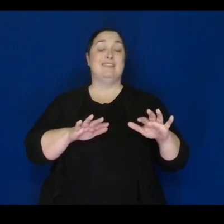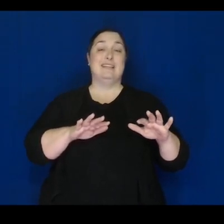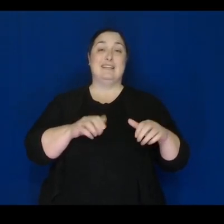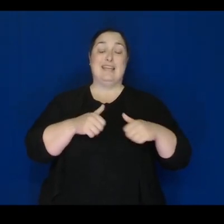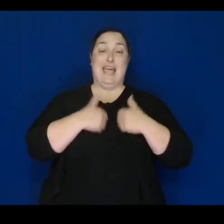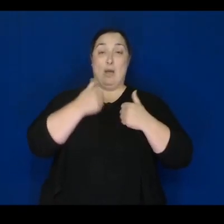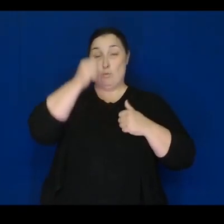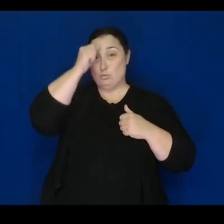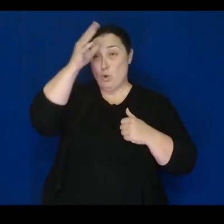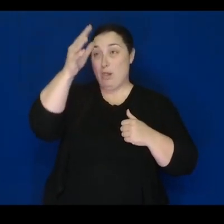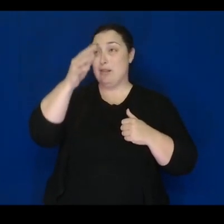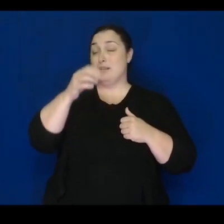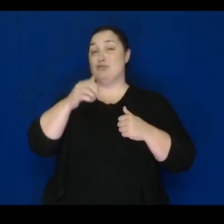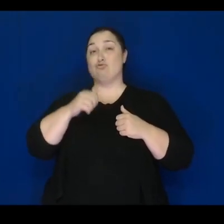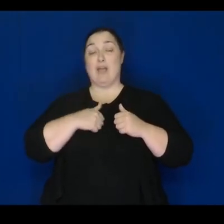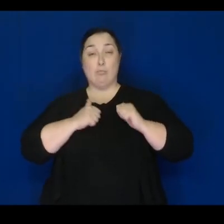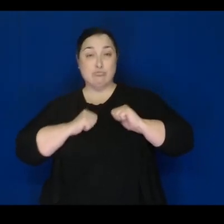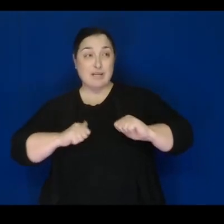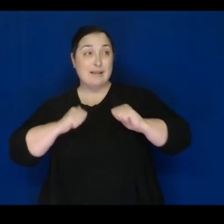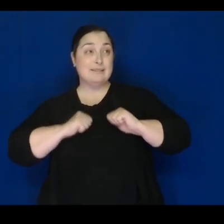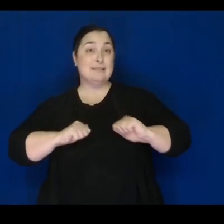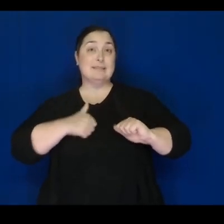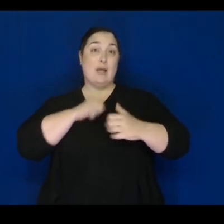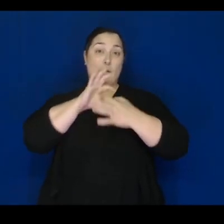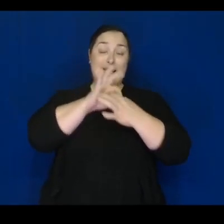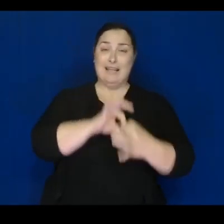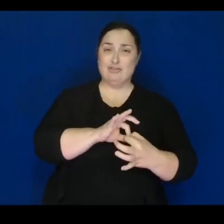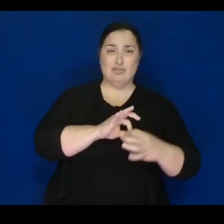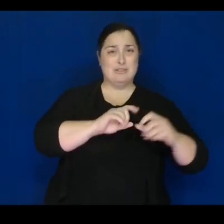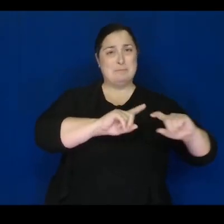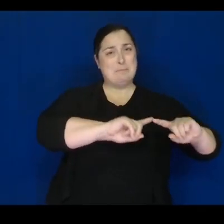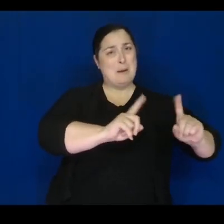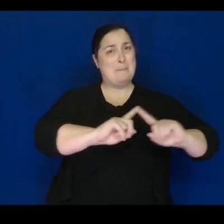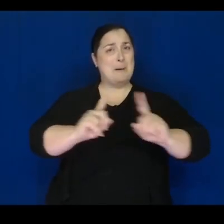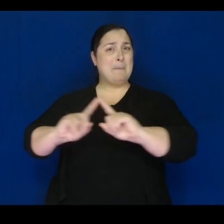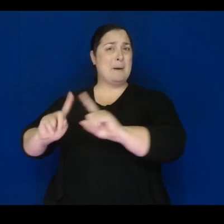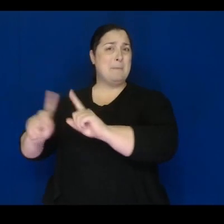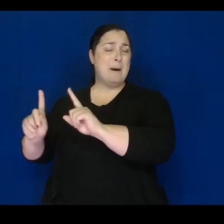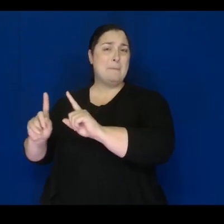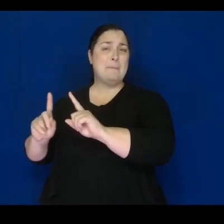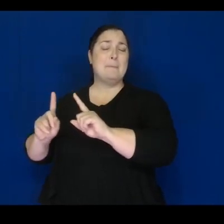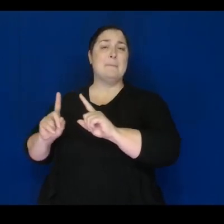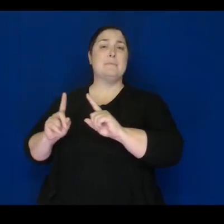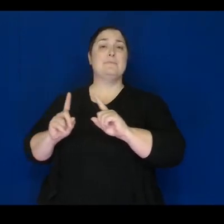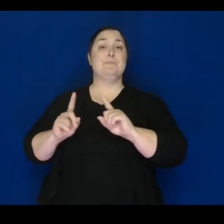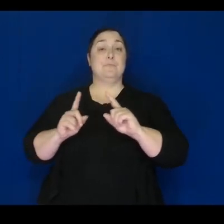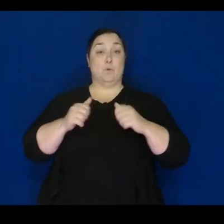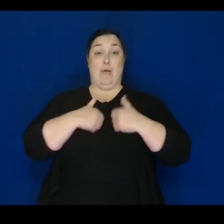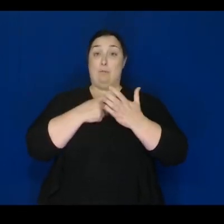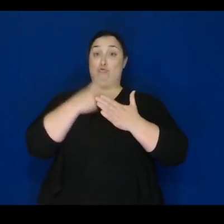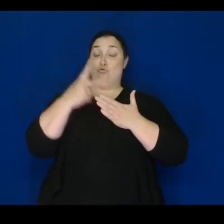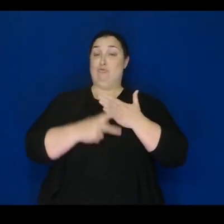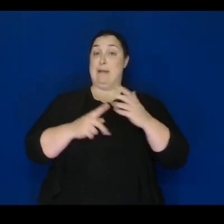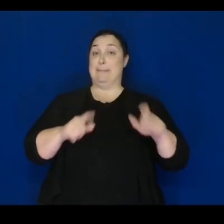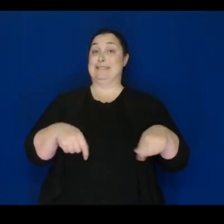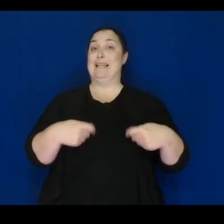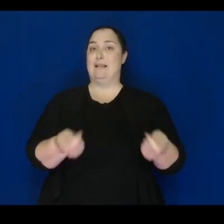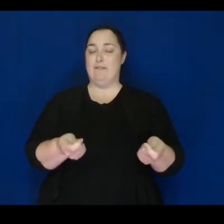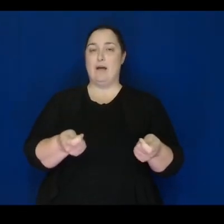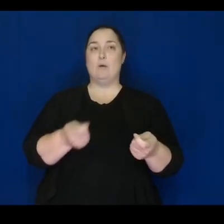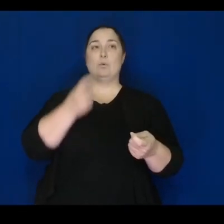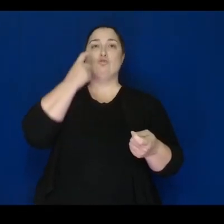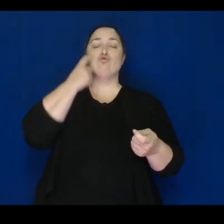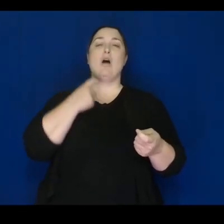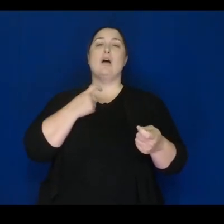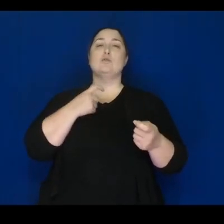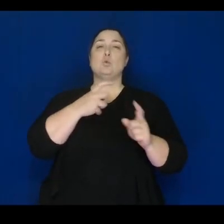knowledge, and our connection to country. And so when we deliver our programs, we really try to